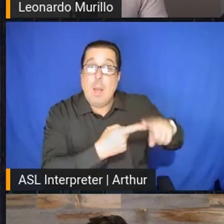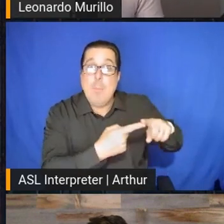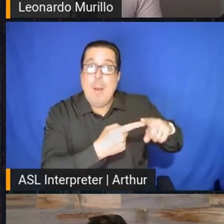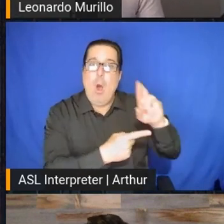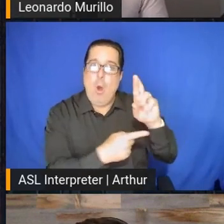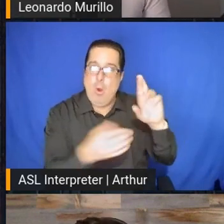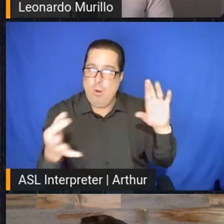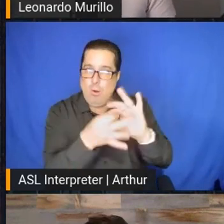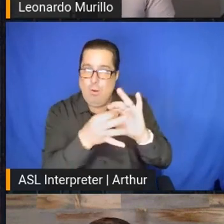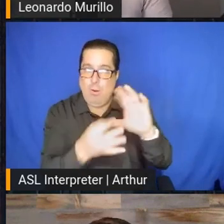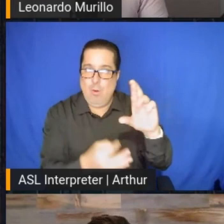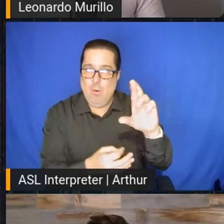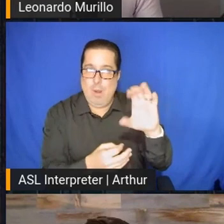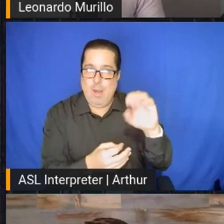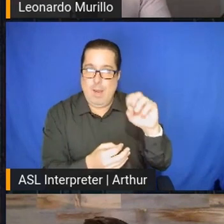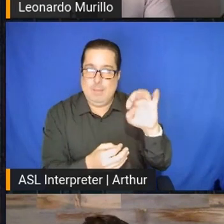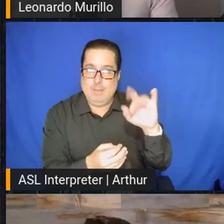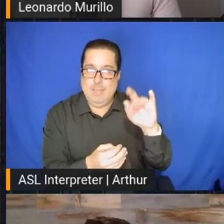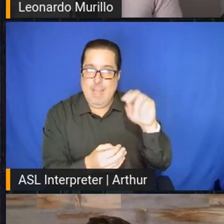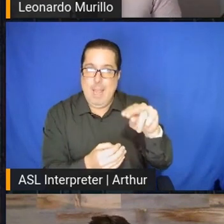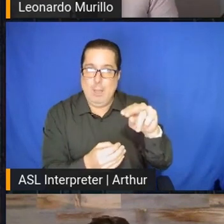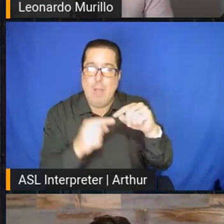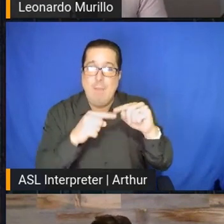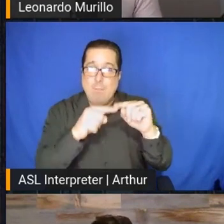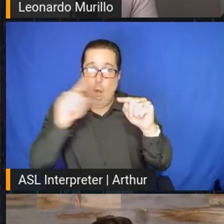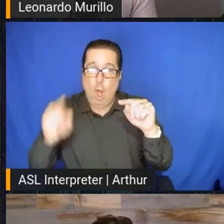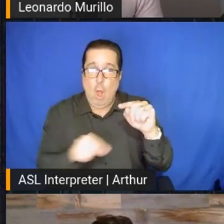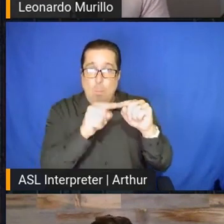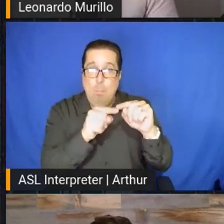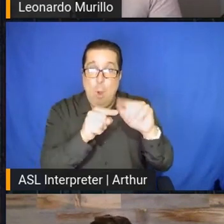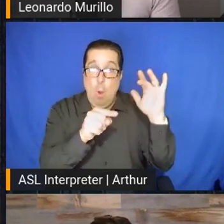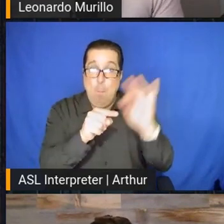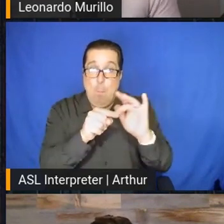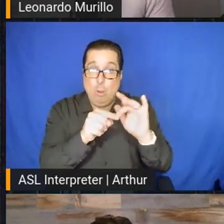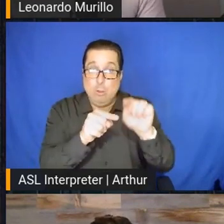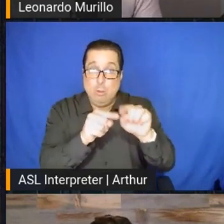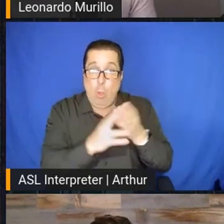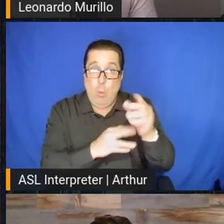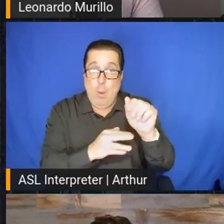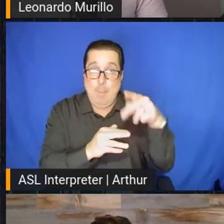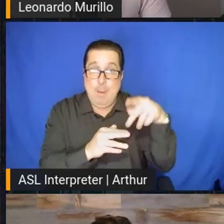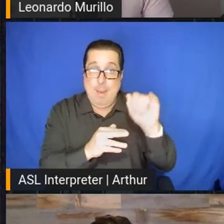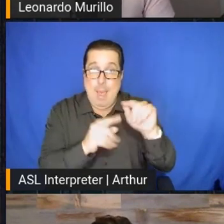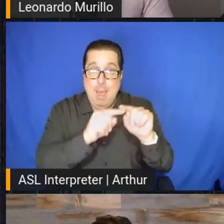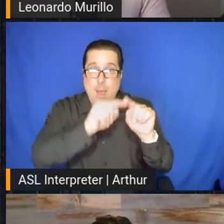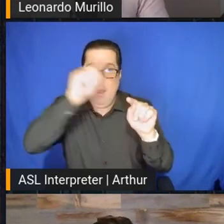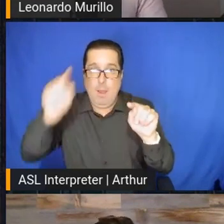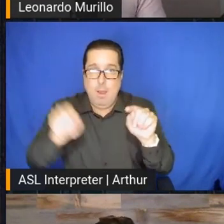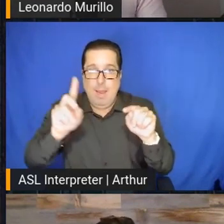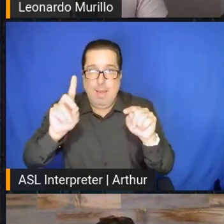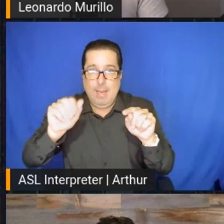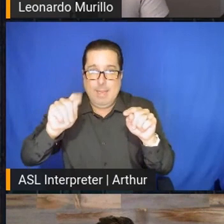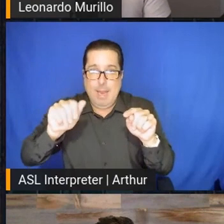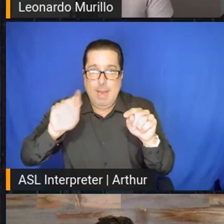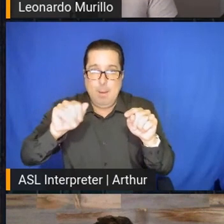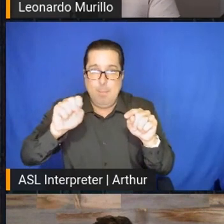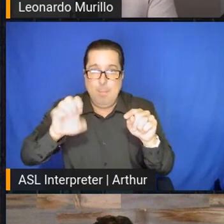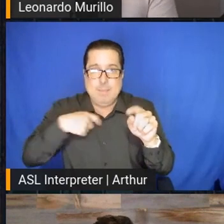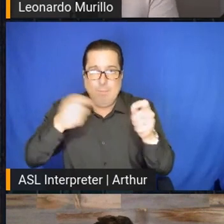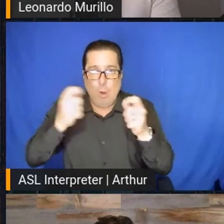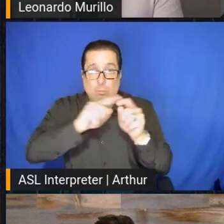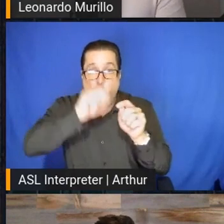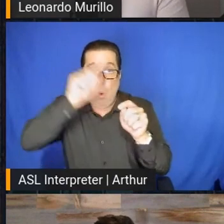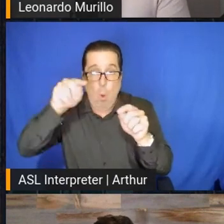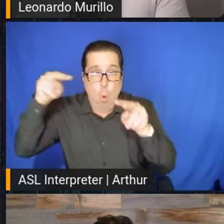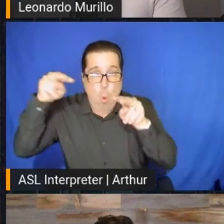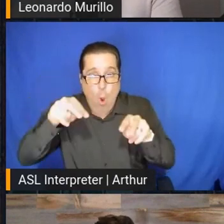reconciliation, right? There's a loop that's going on. You push something to the API, it puts it in the database, and there's just controllers that are always watching and updating